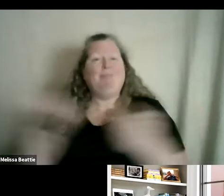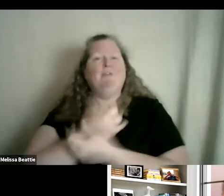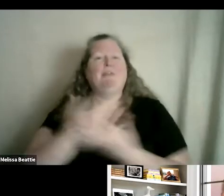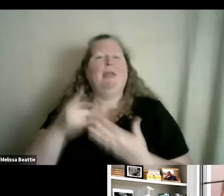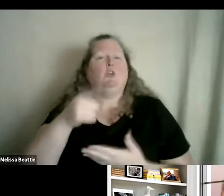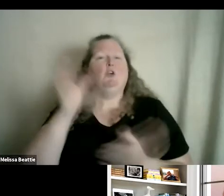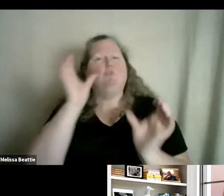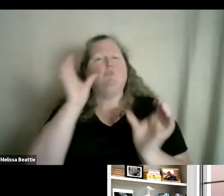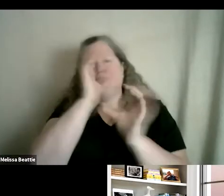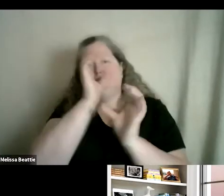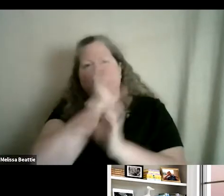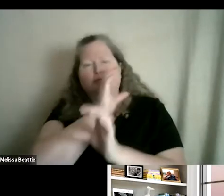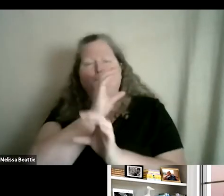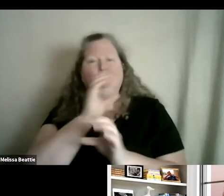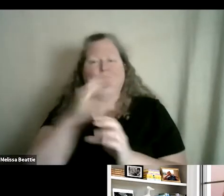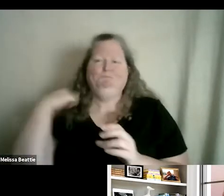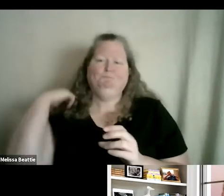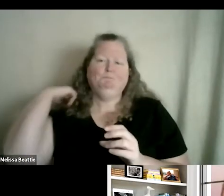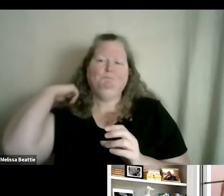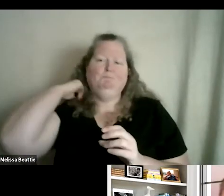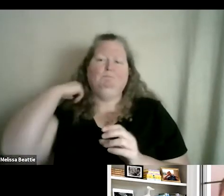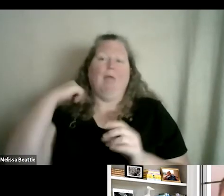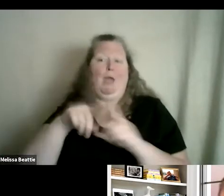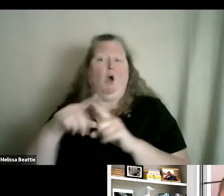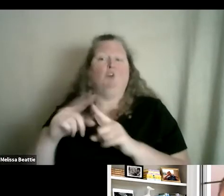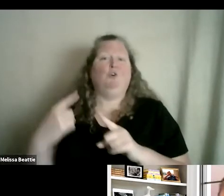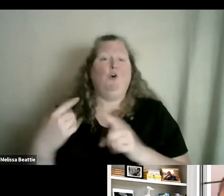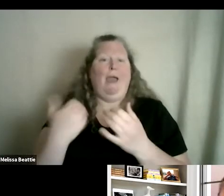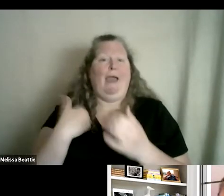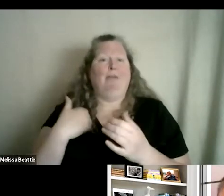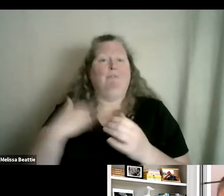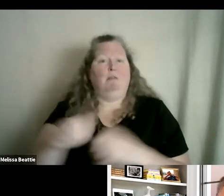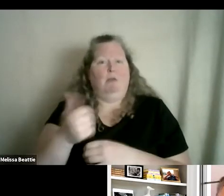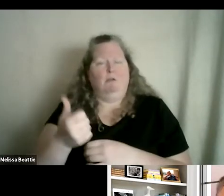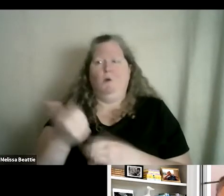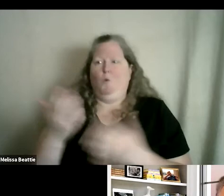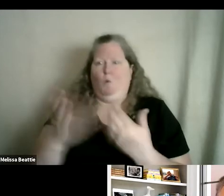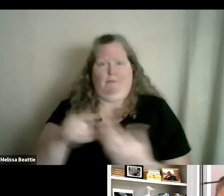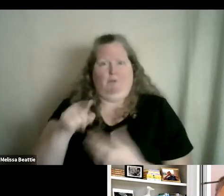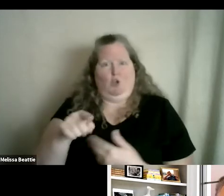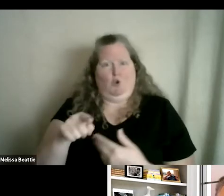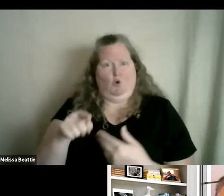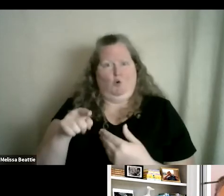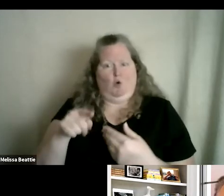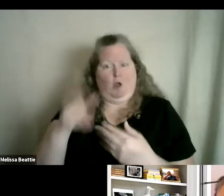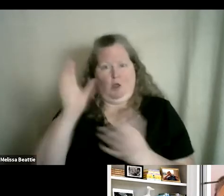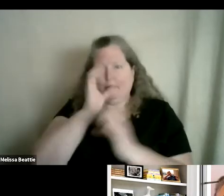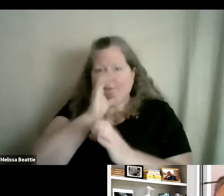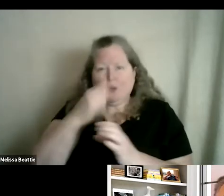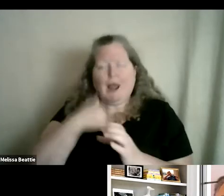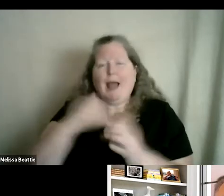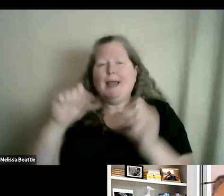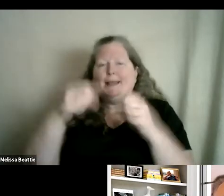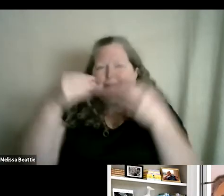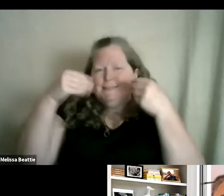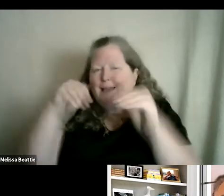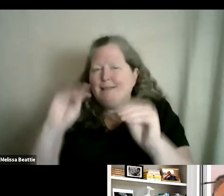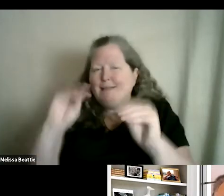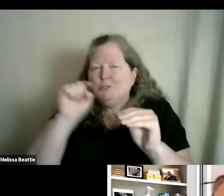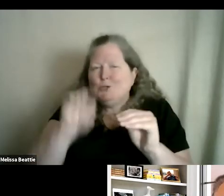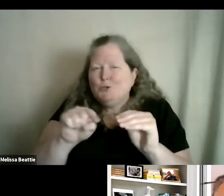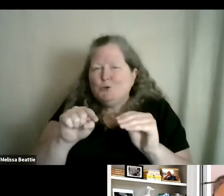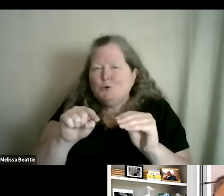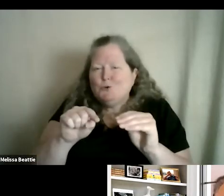also have another massive organization that says, whatever it is you're looking for, I can sell it to you and can deliver it to you with no